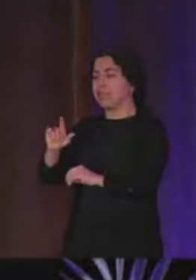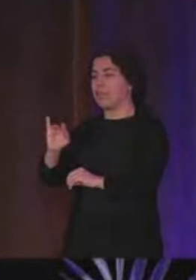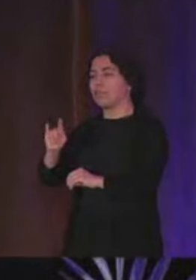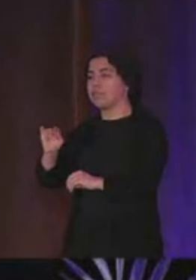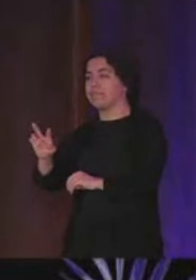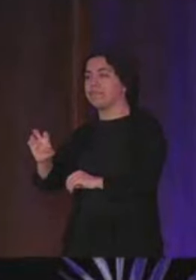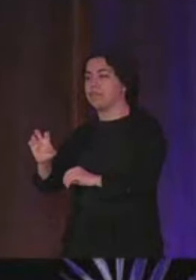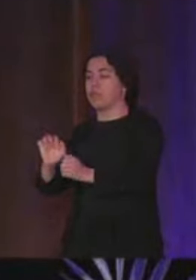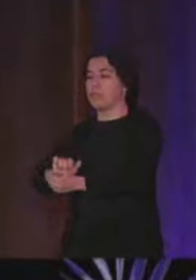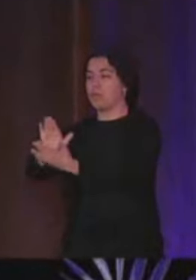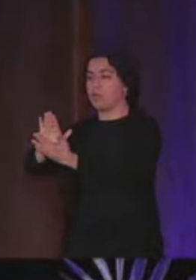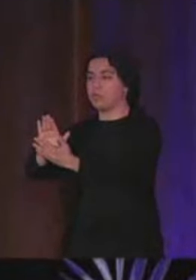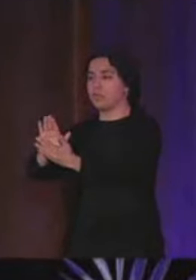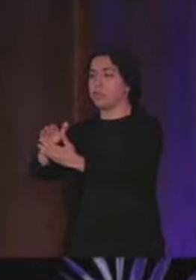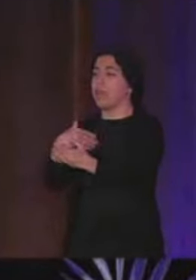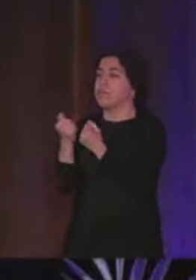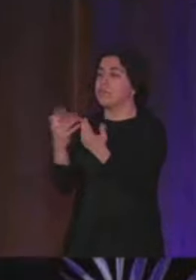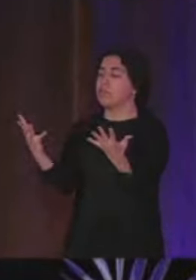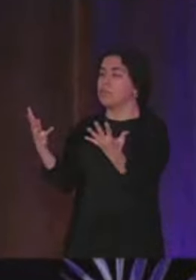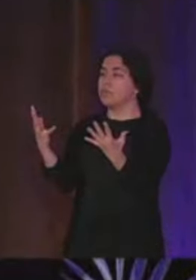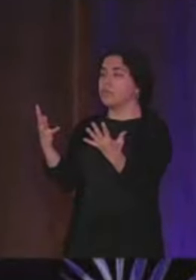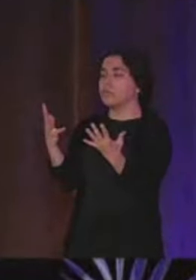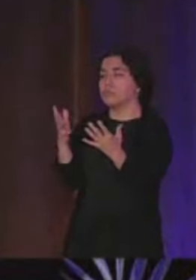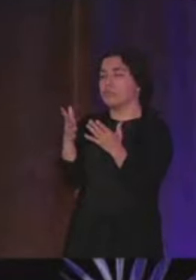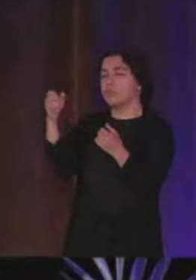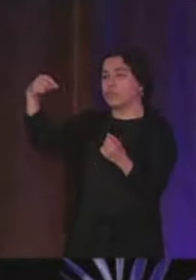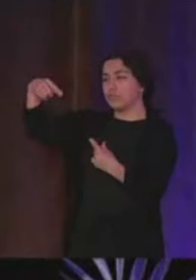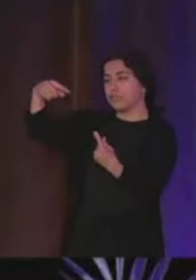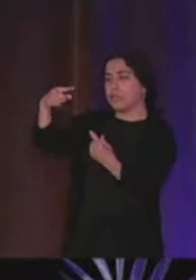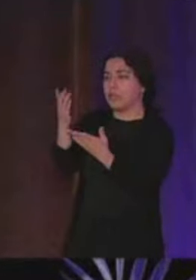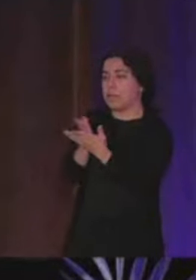with React server components, as we'll see later on.